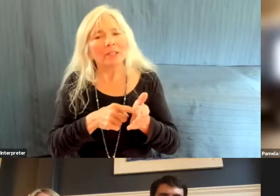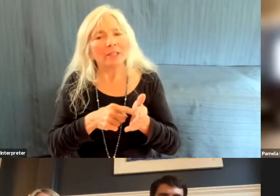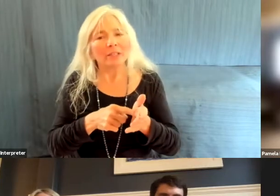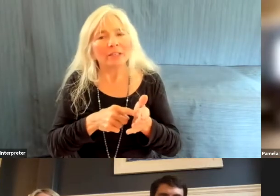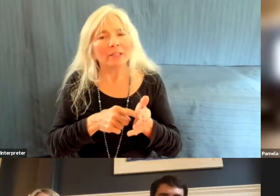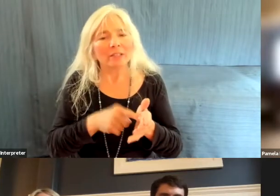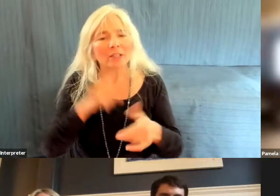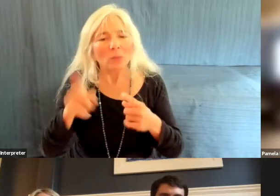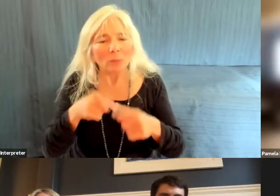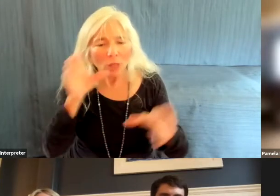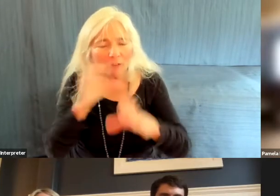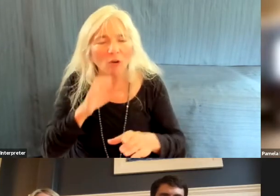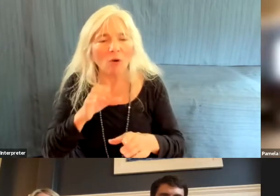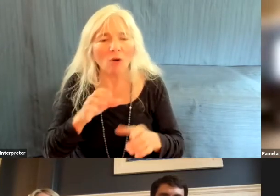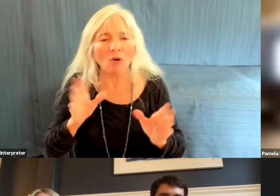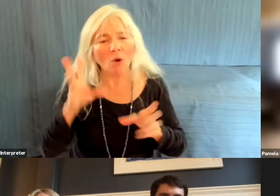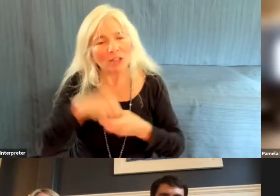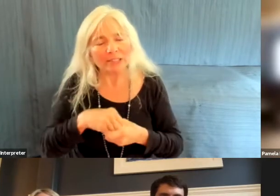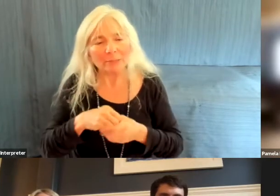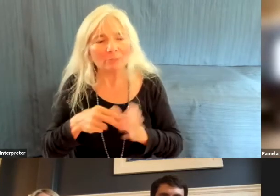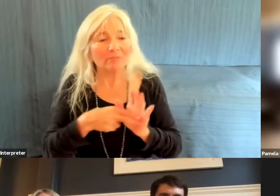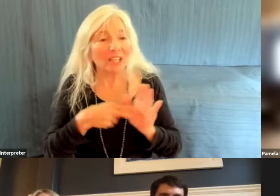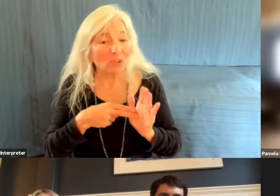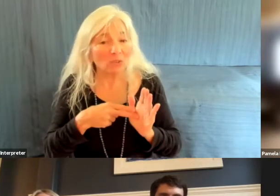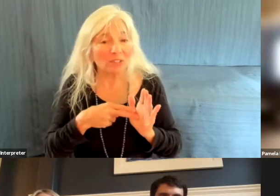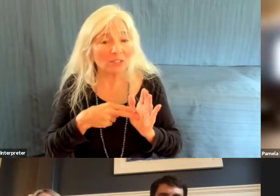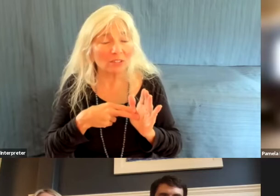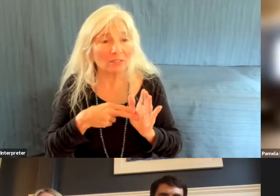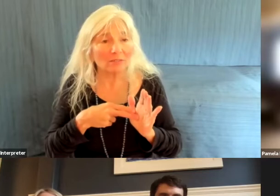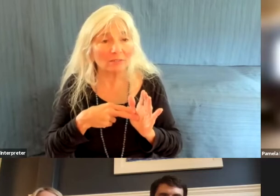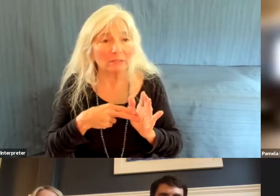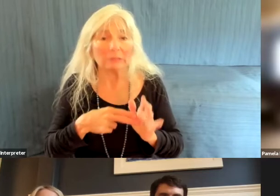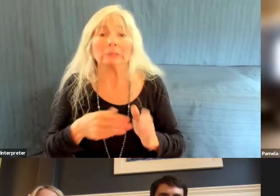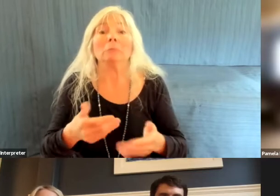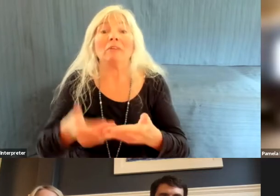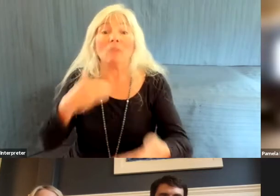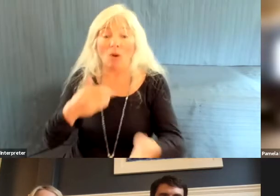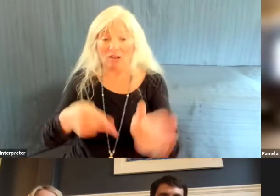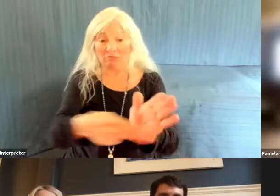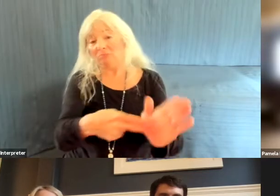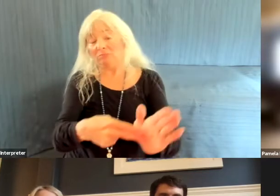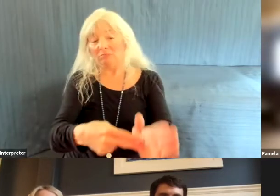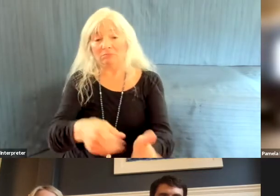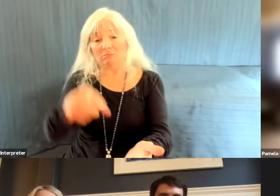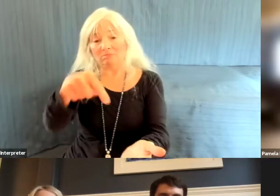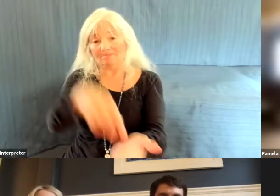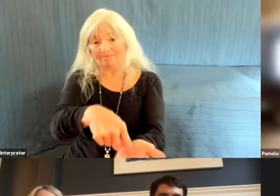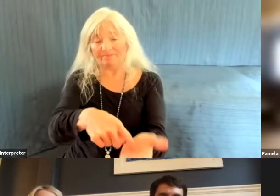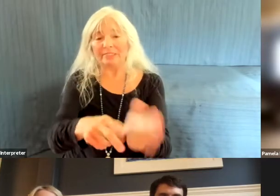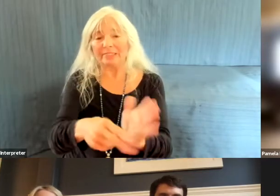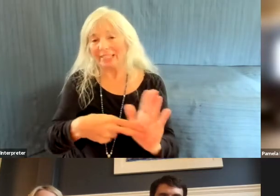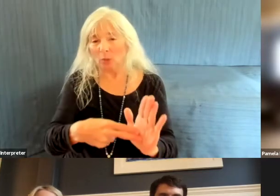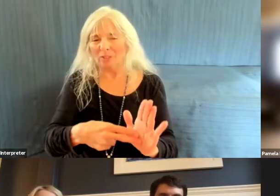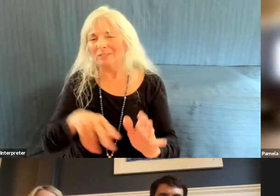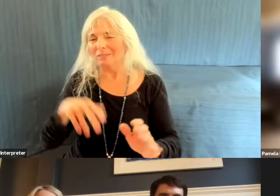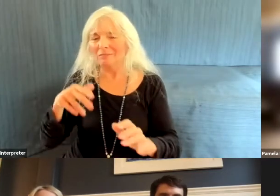autism diagnosis, that children receive other diagnoses prior to the autism diagnosis or alongside. Was that either